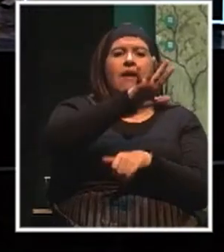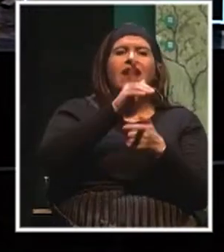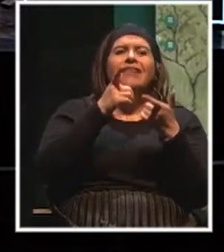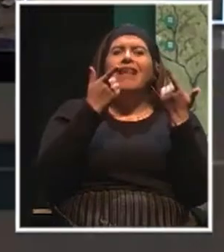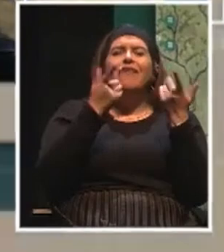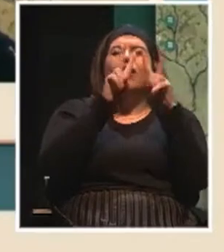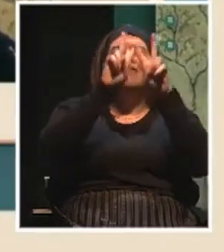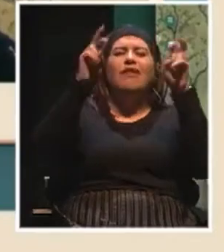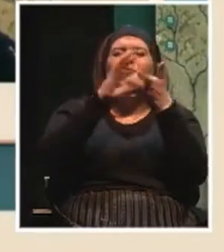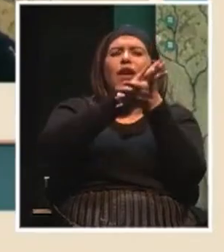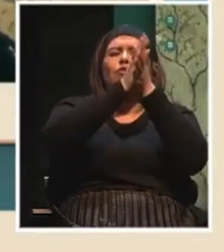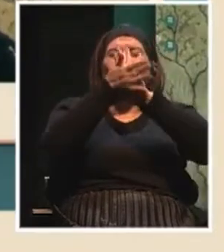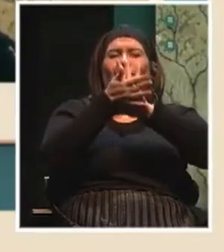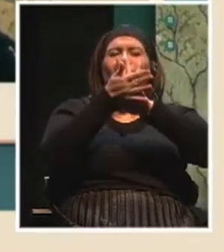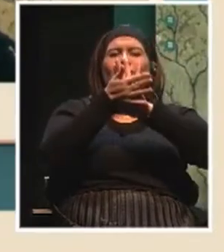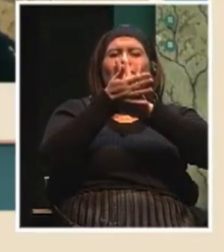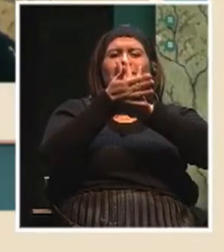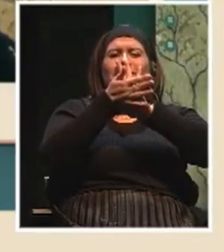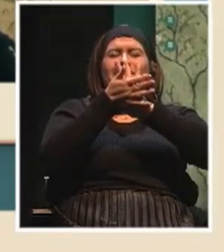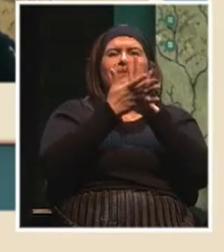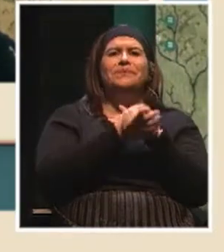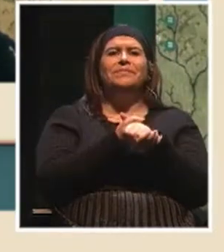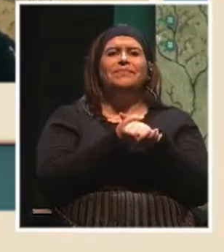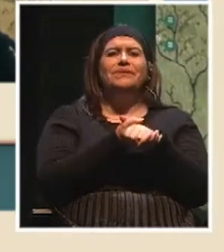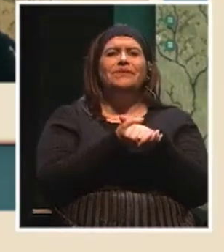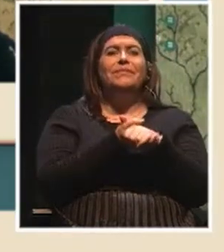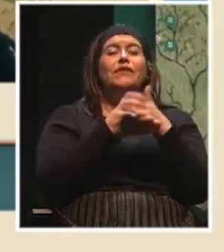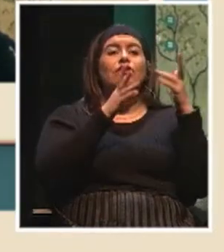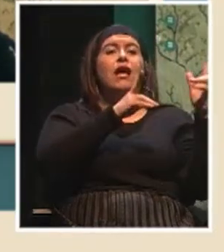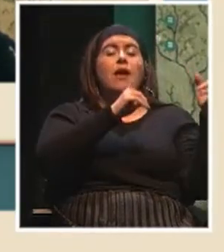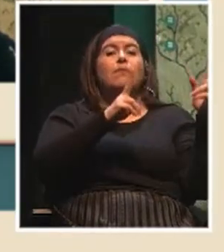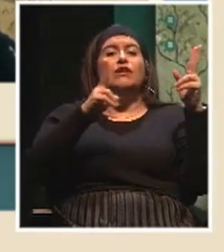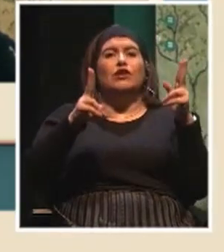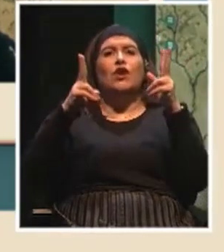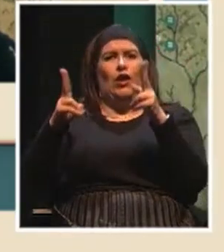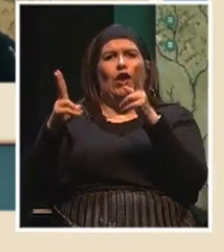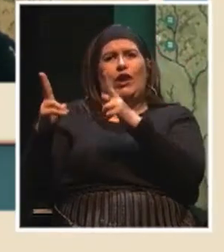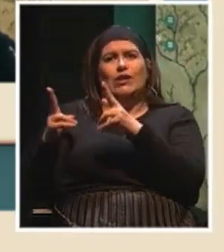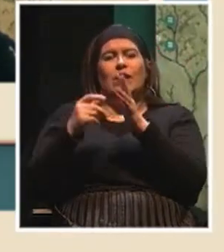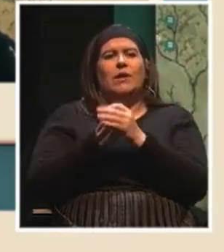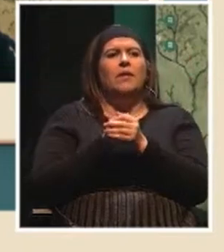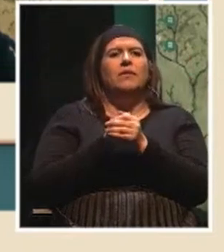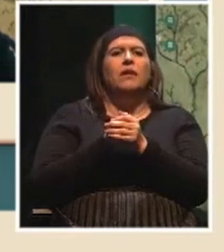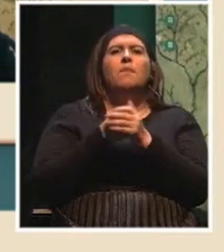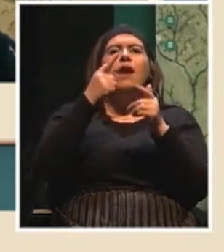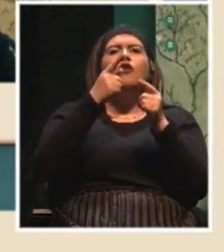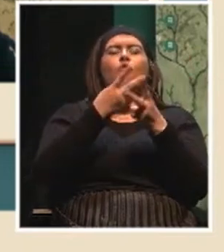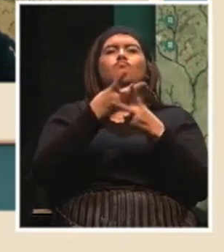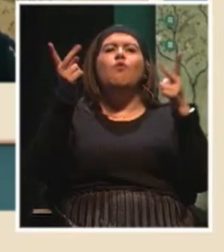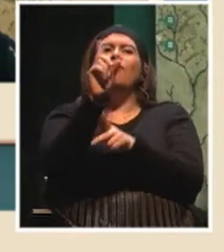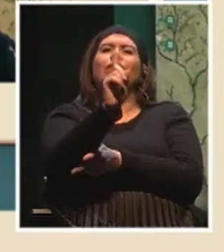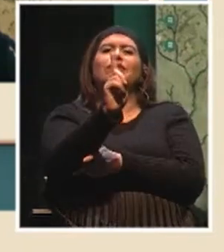also episodically, to be spoiler-free, episodically updated every night, every episode